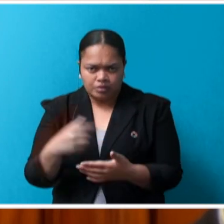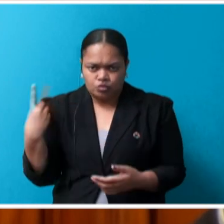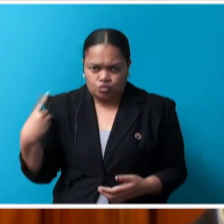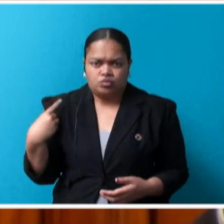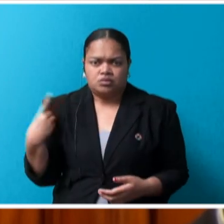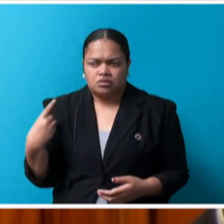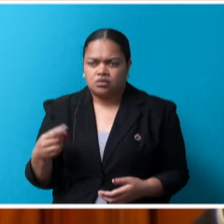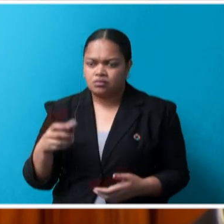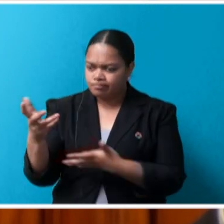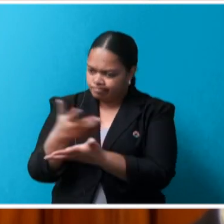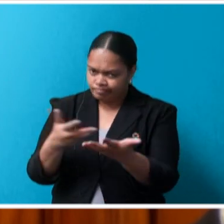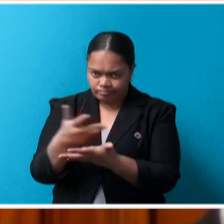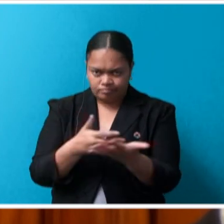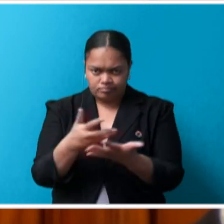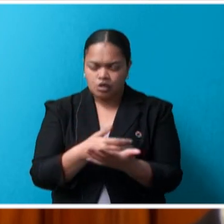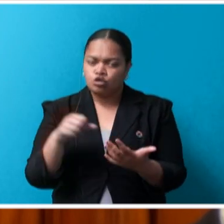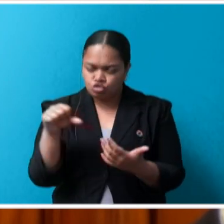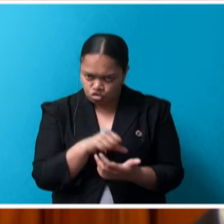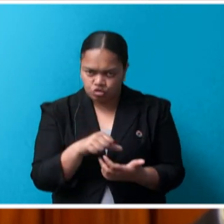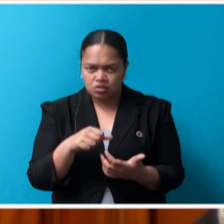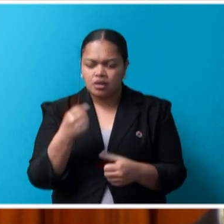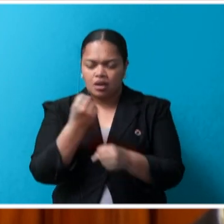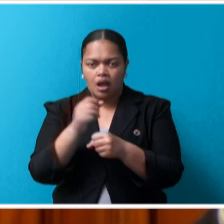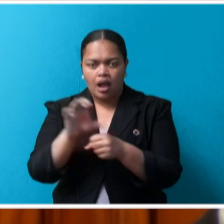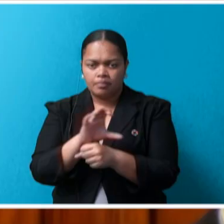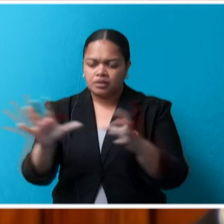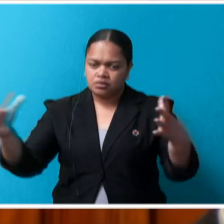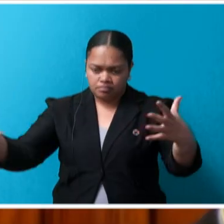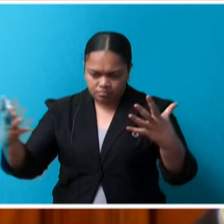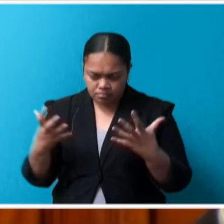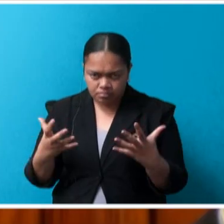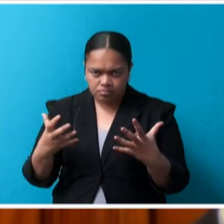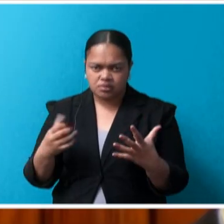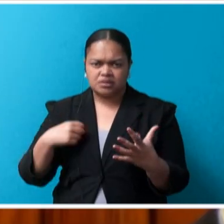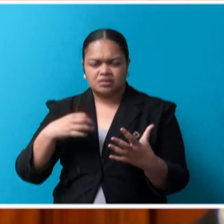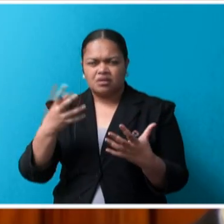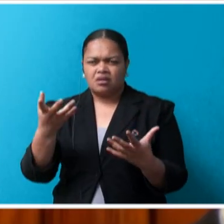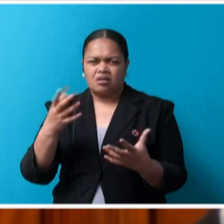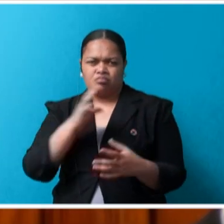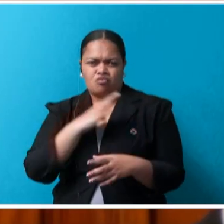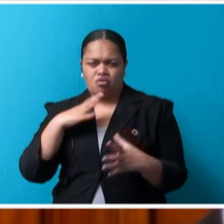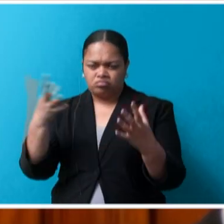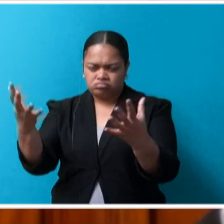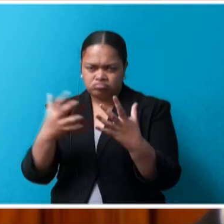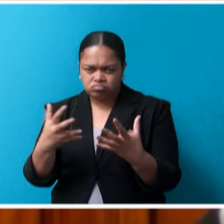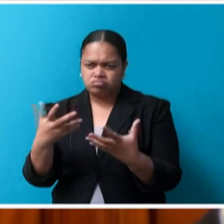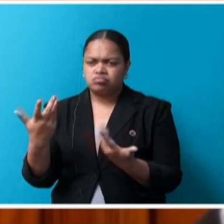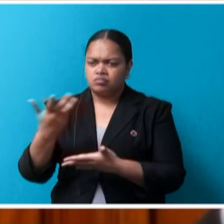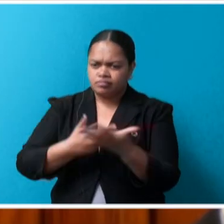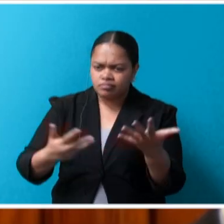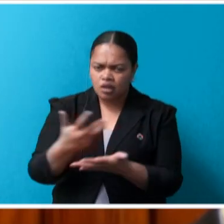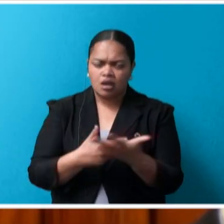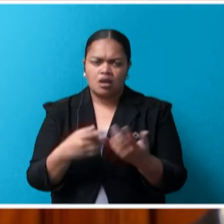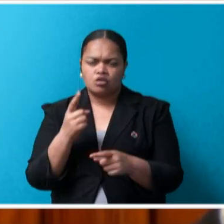should be extended to Fiji Cooperative Dairy Company Limited to facilitate the importation and distribution of processed dairy